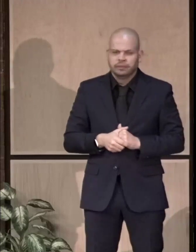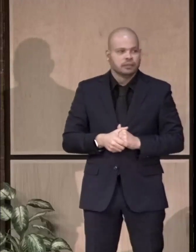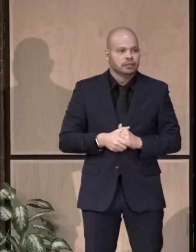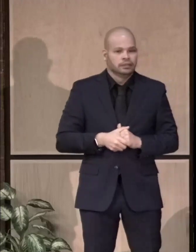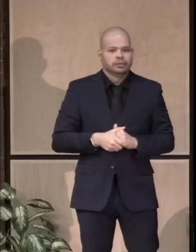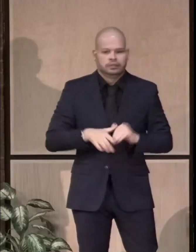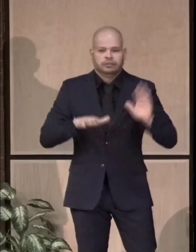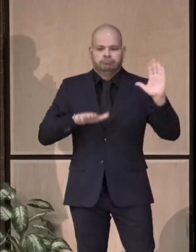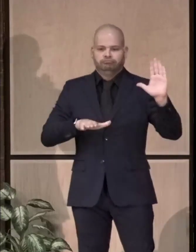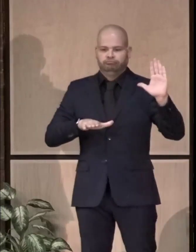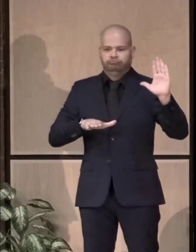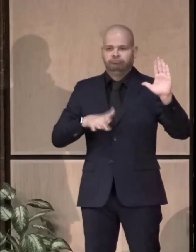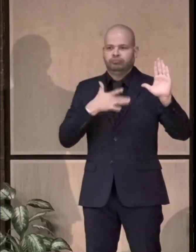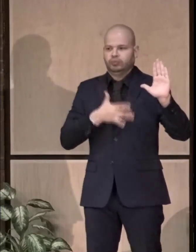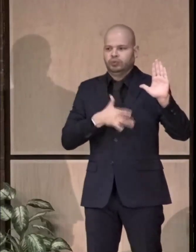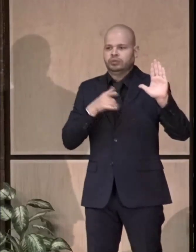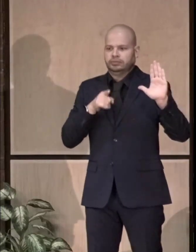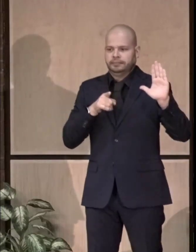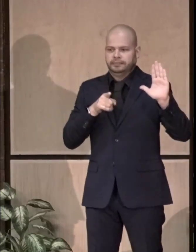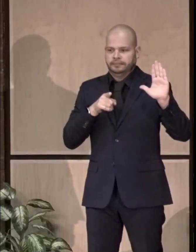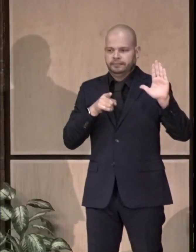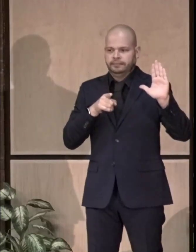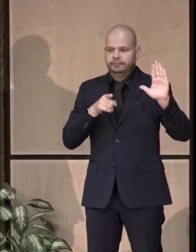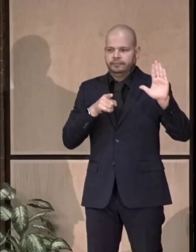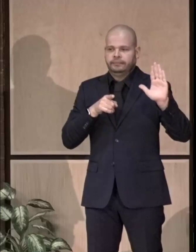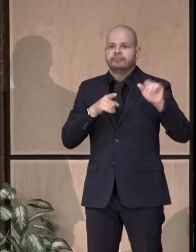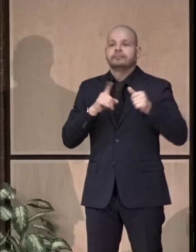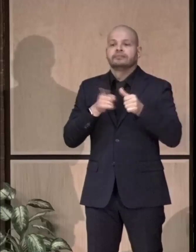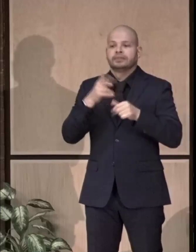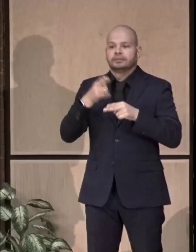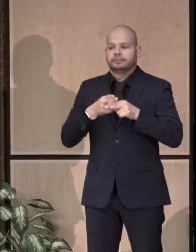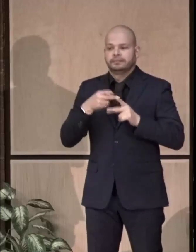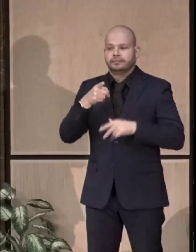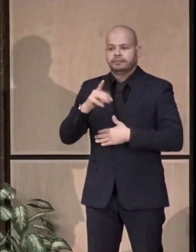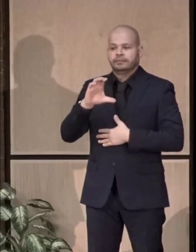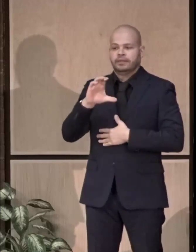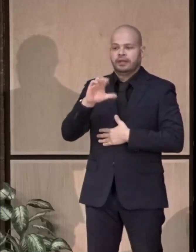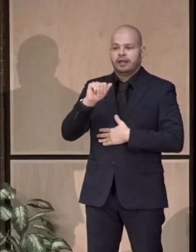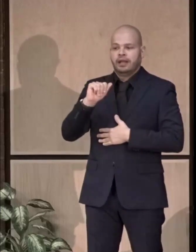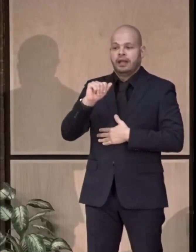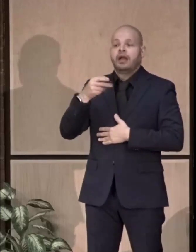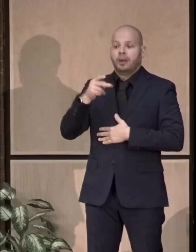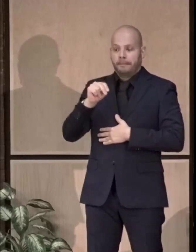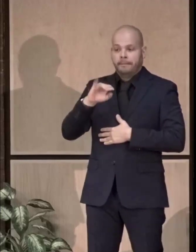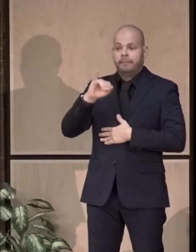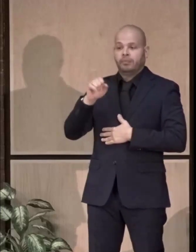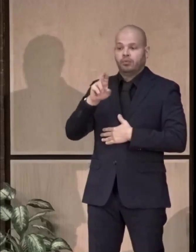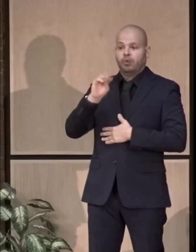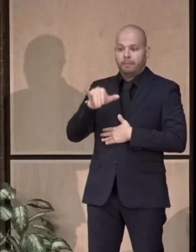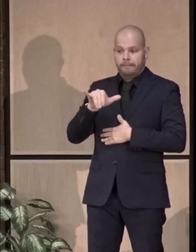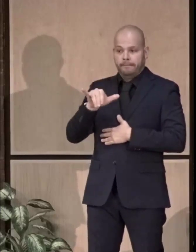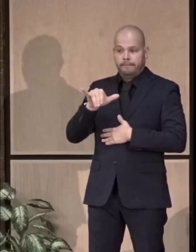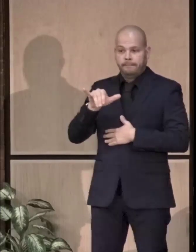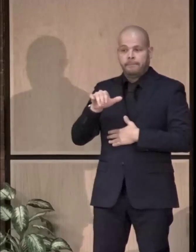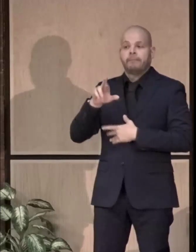Raise your right hand. First of all, could you state your name? Captain Jeremy Reamer. And you swear the testimony you'll give in the